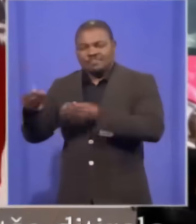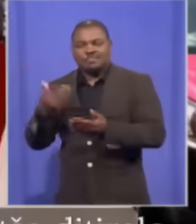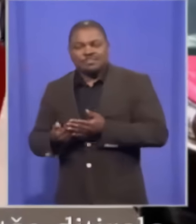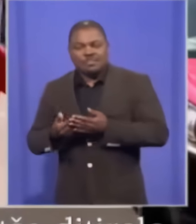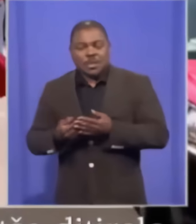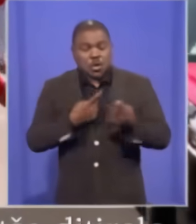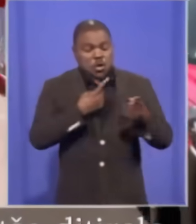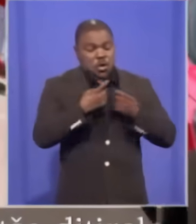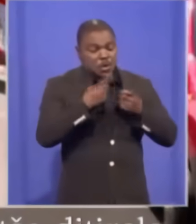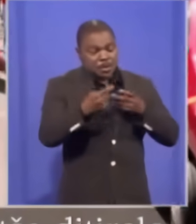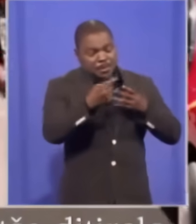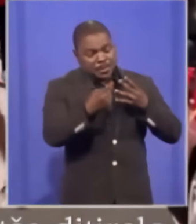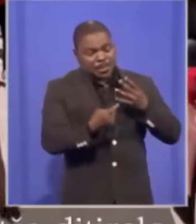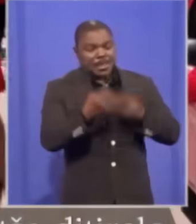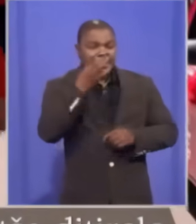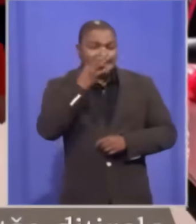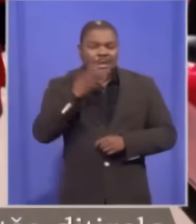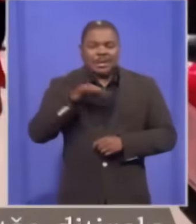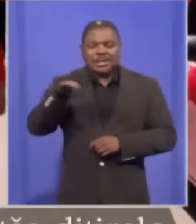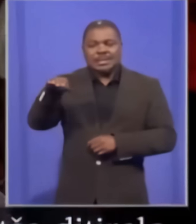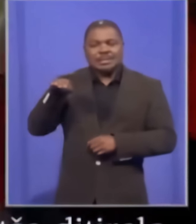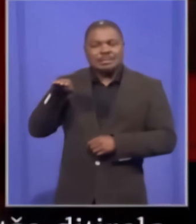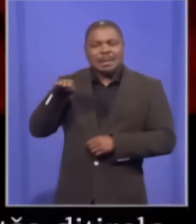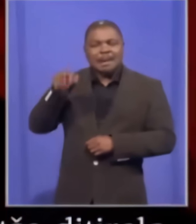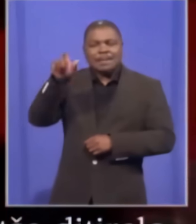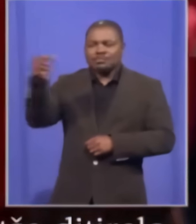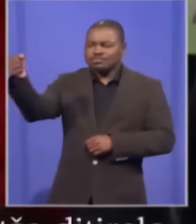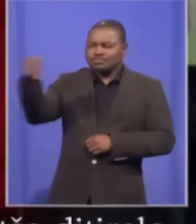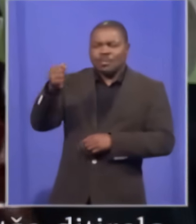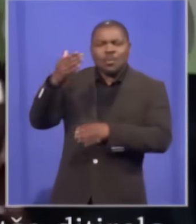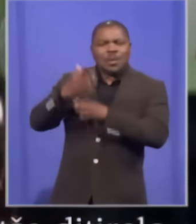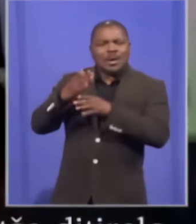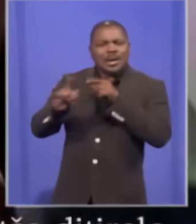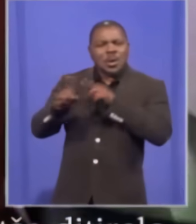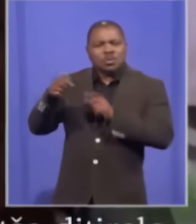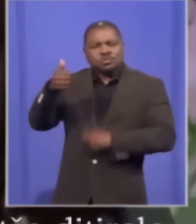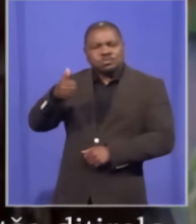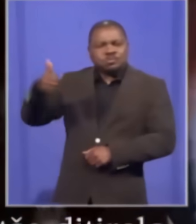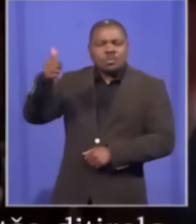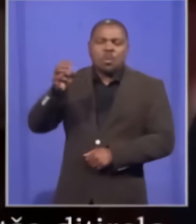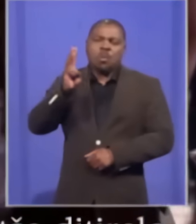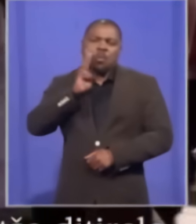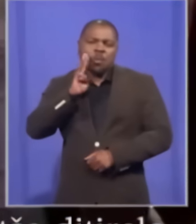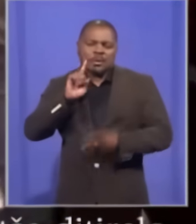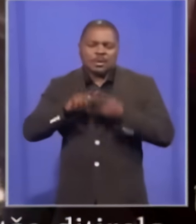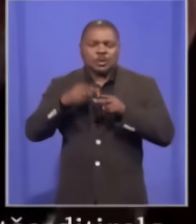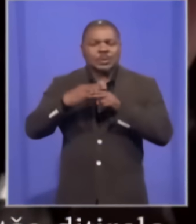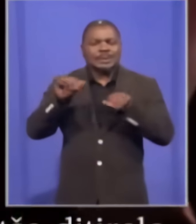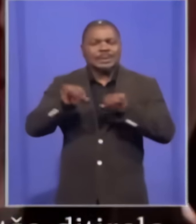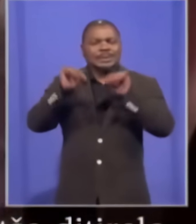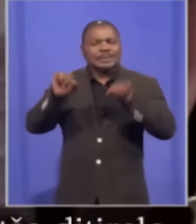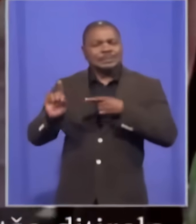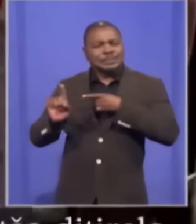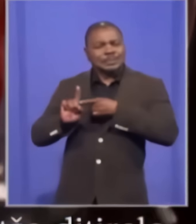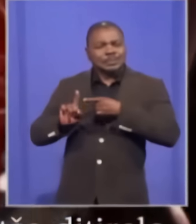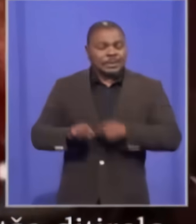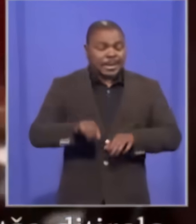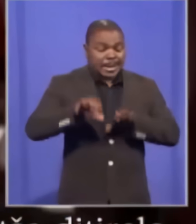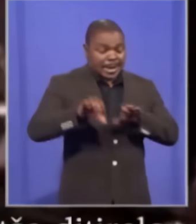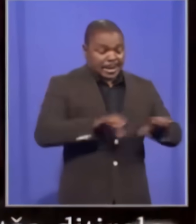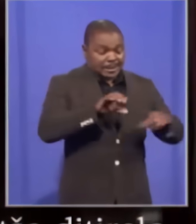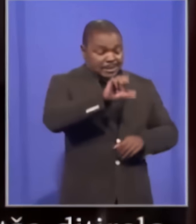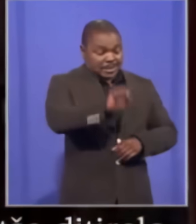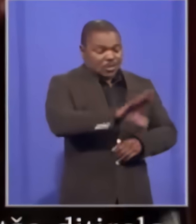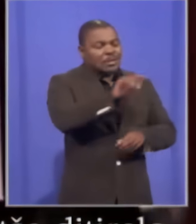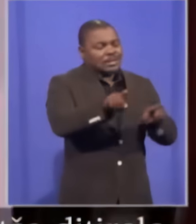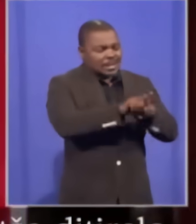ga dingongorego go boletšwe ka go thwala modudi wa naga ya Zimbabwe bjalo ka molaodi mogolo wa lekala la meetse lekela la Tšhila. Mokgatlo wa Action SA